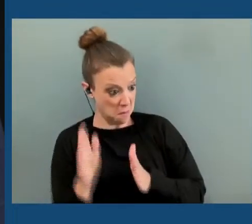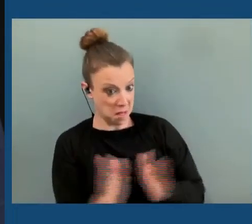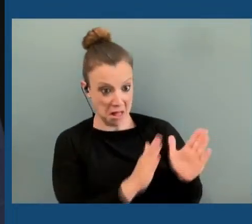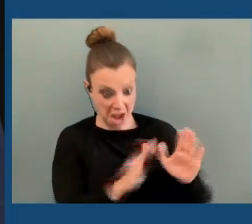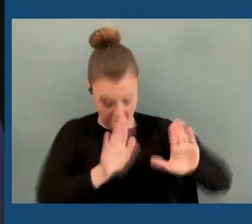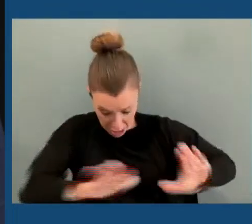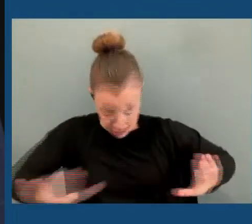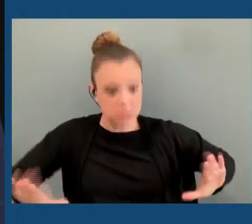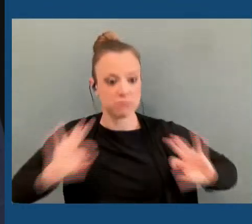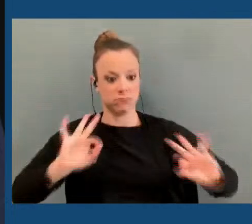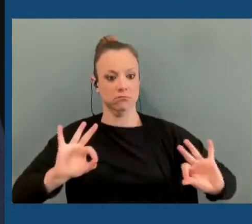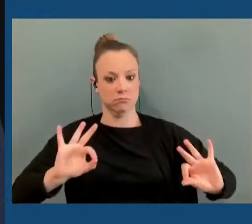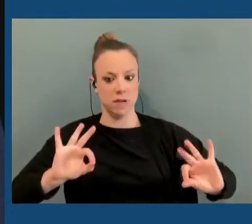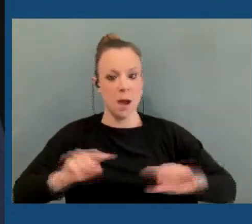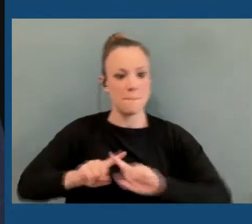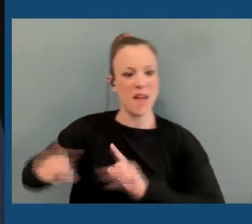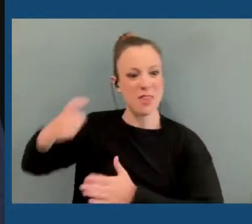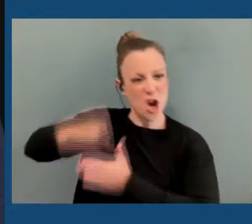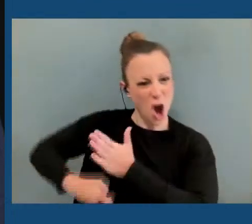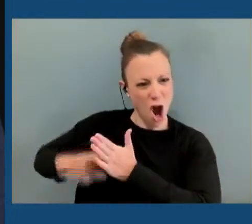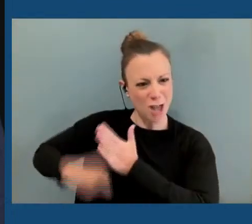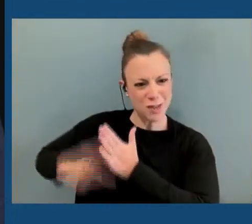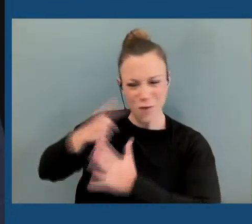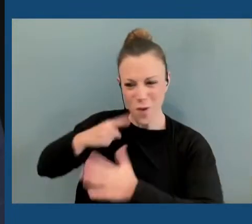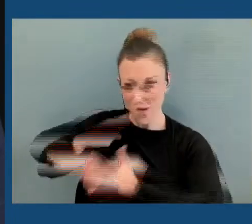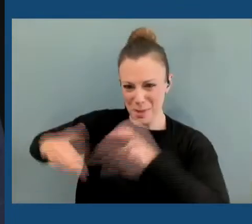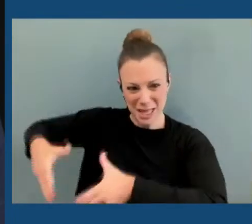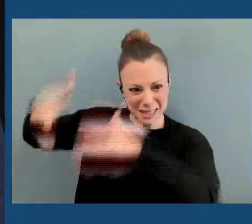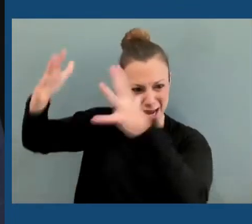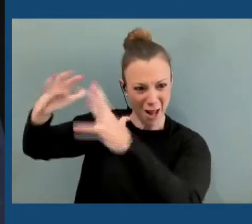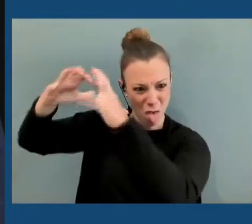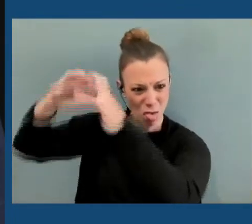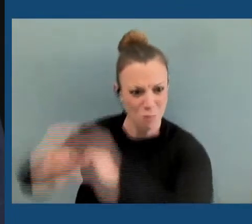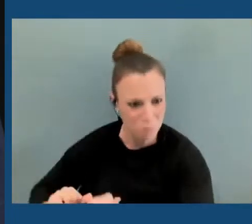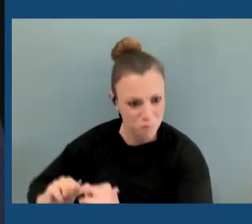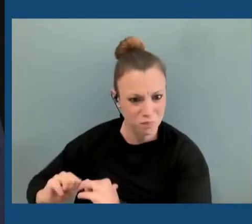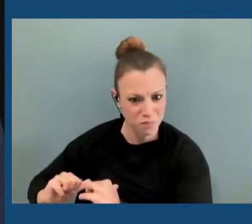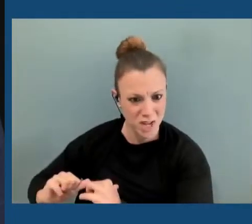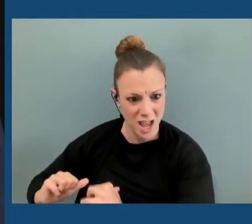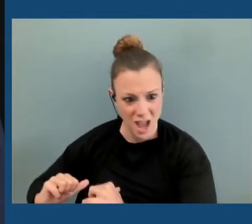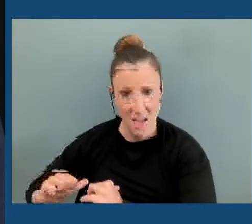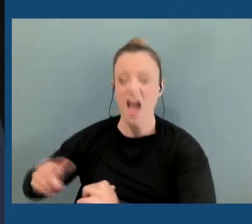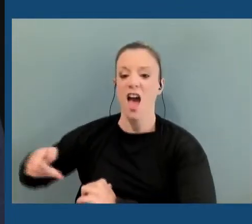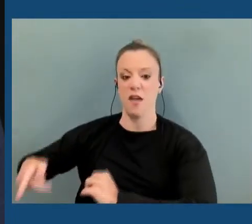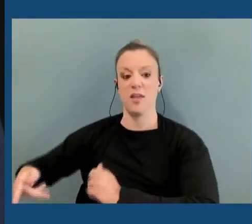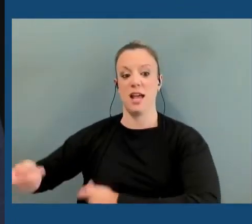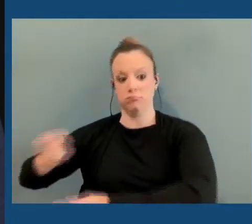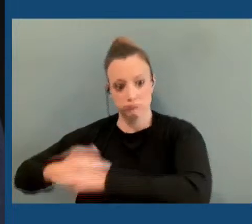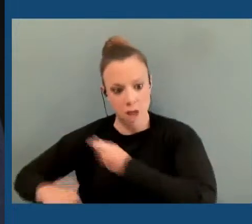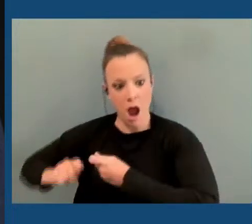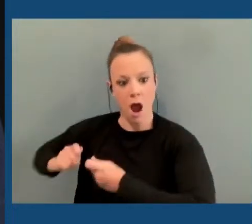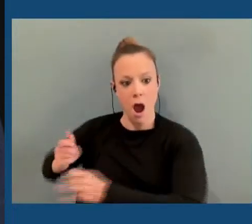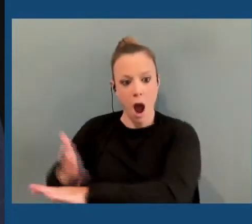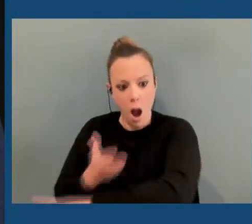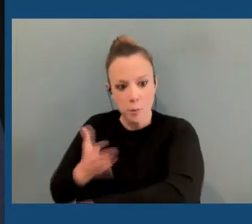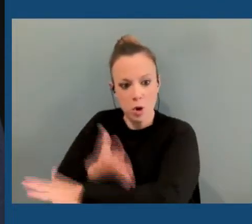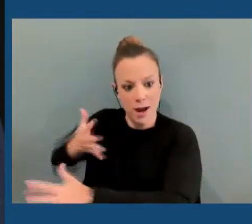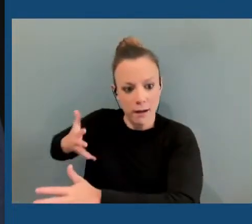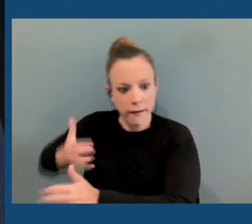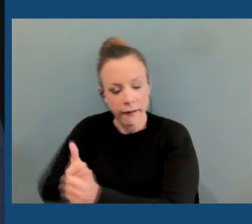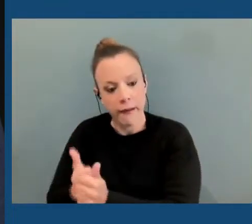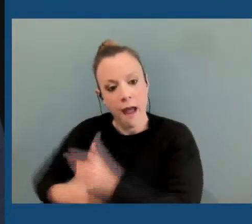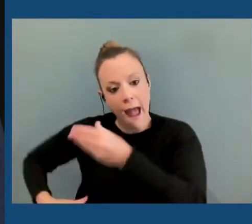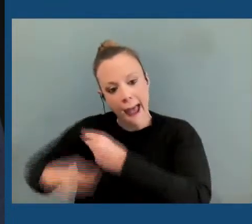the buildings and remediating and putting in the sewers and the road, everything you need to do, that's usually